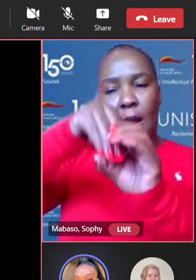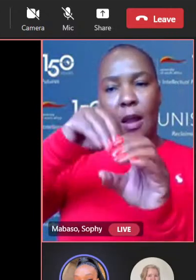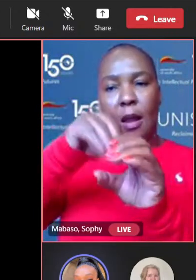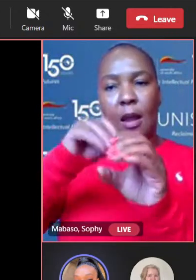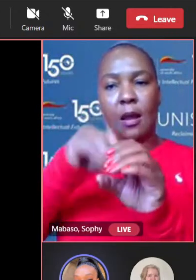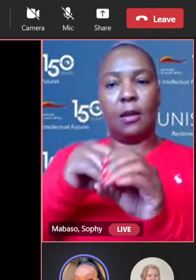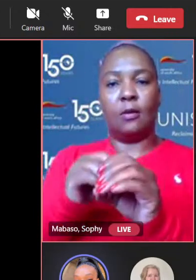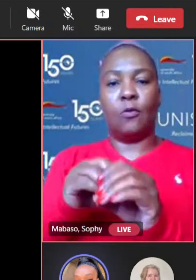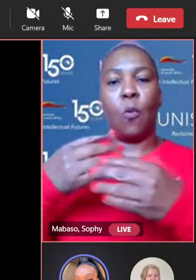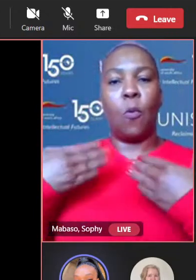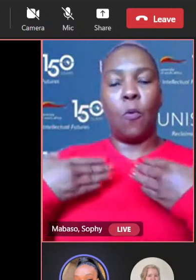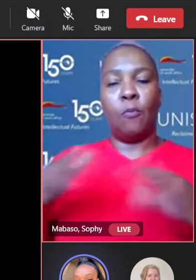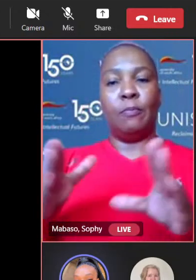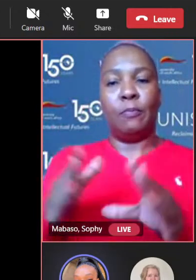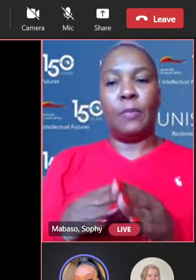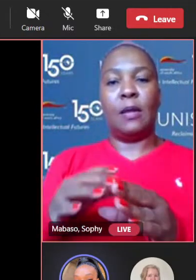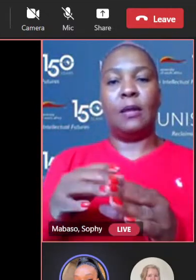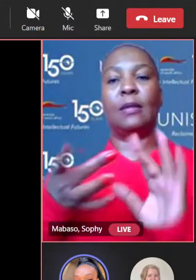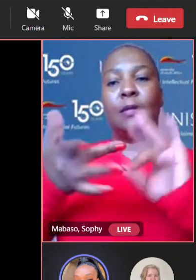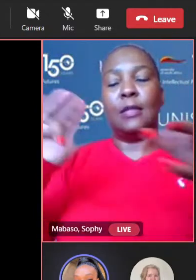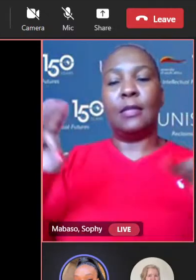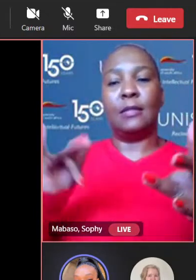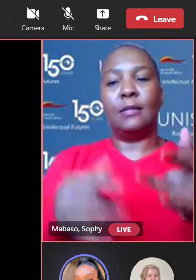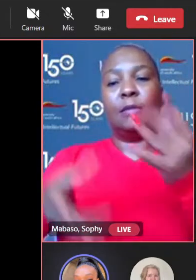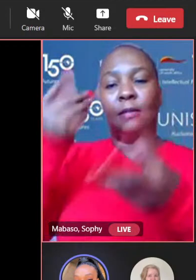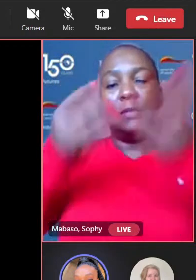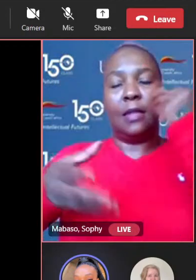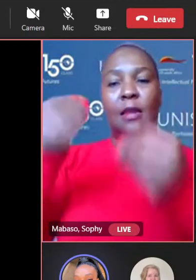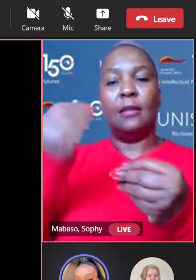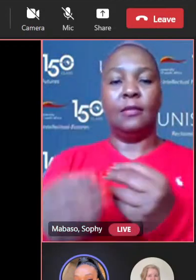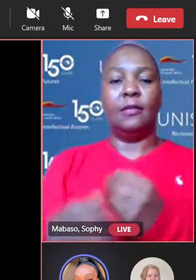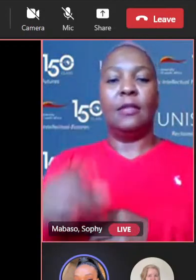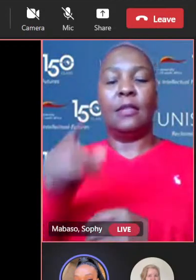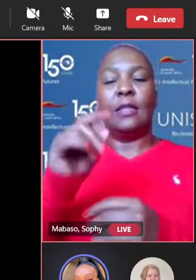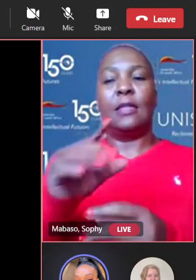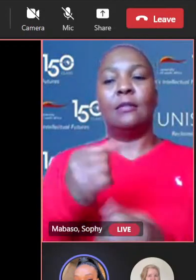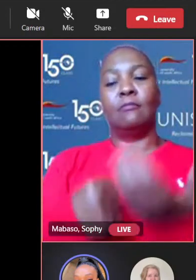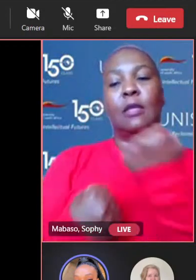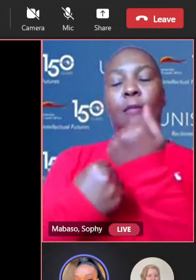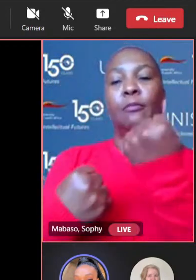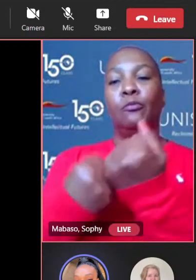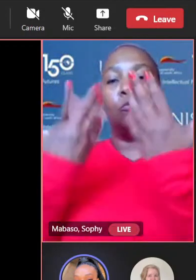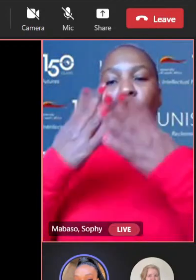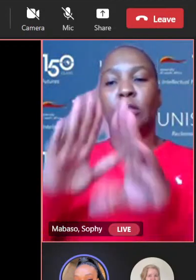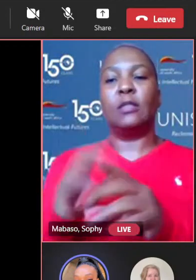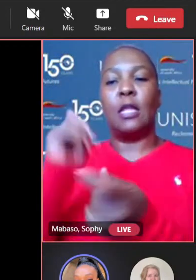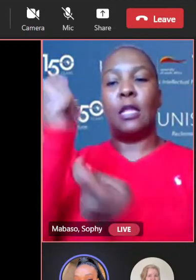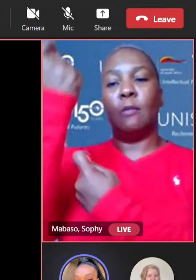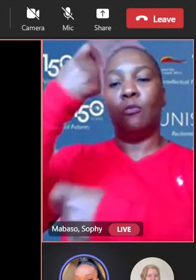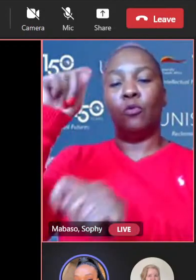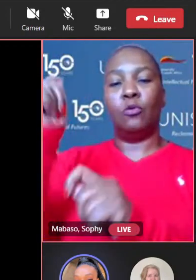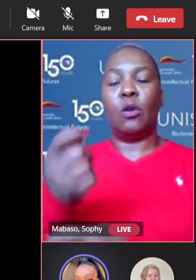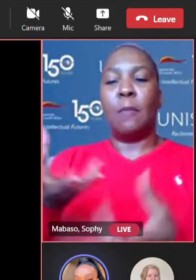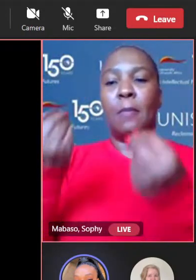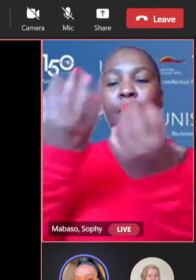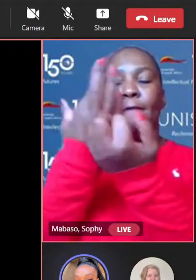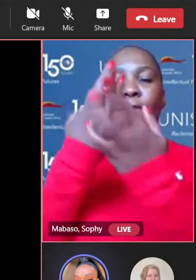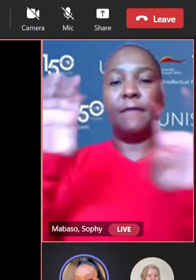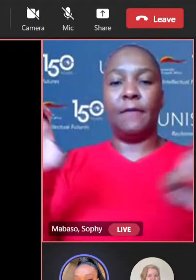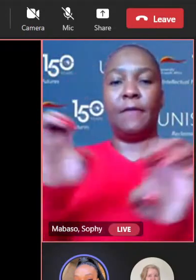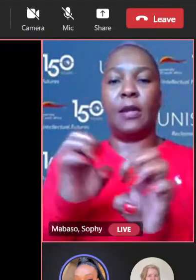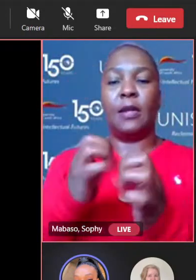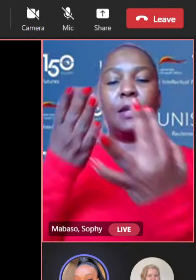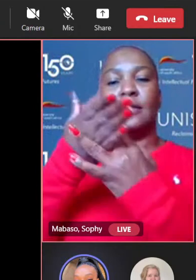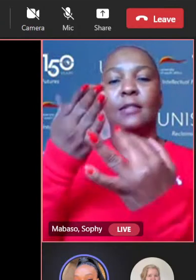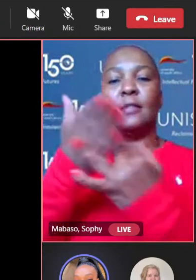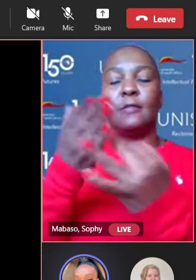e-learning. This pillar serves to support students in remote areas to have free access to internet and computers as